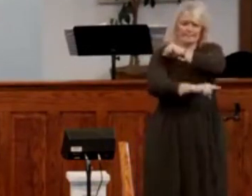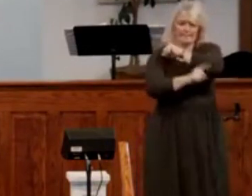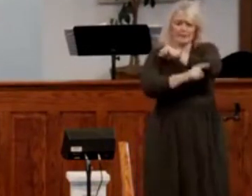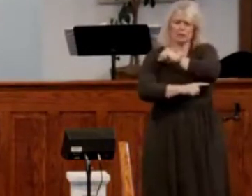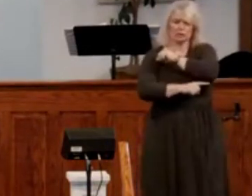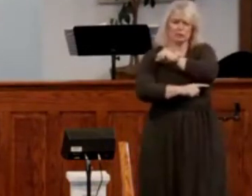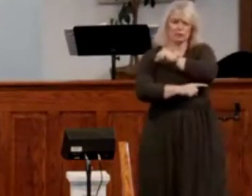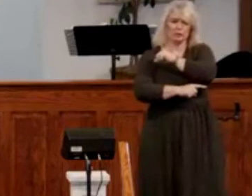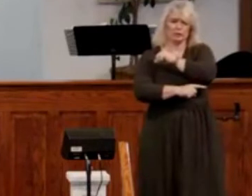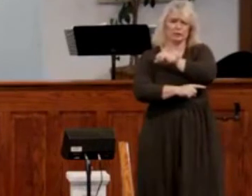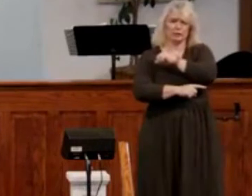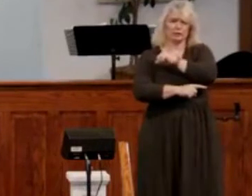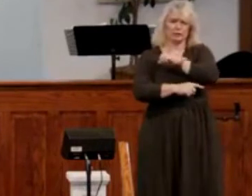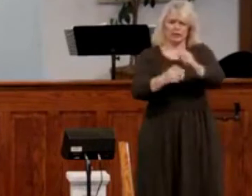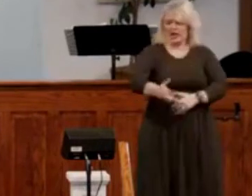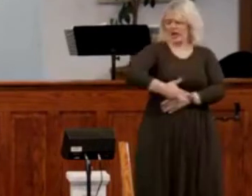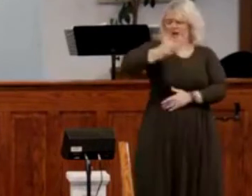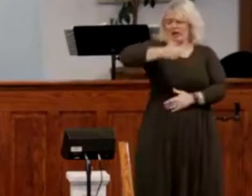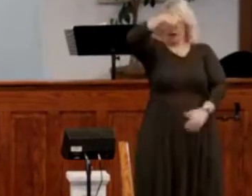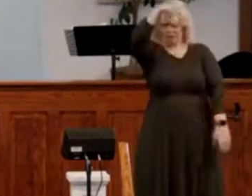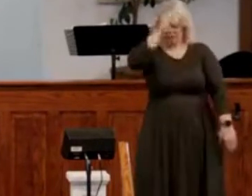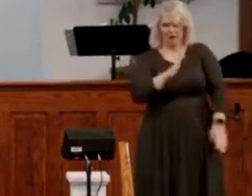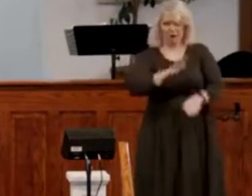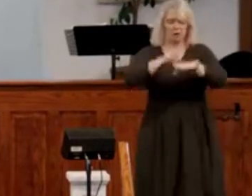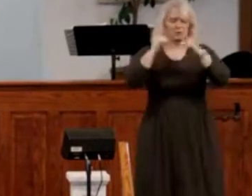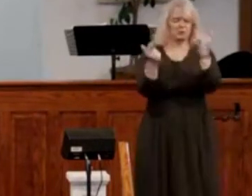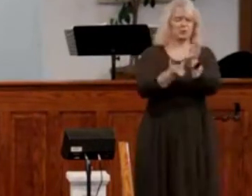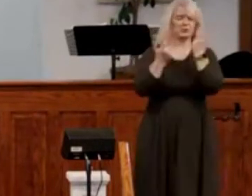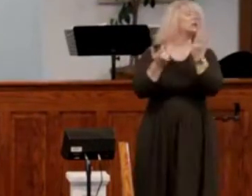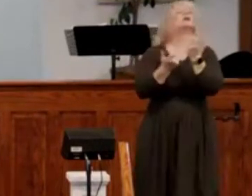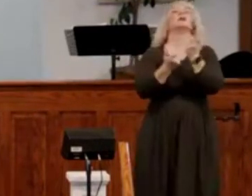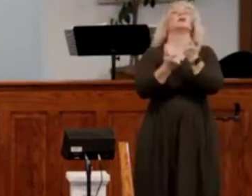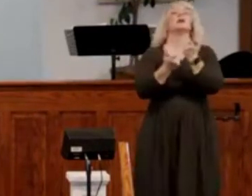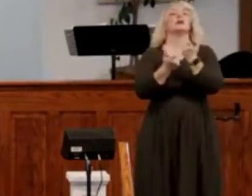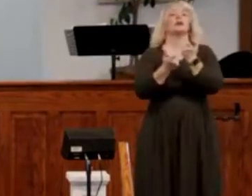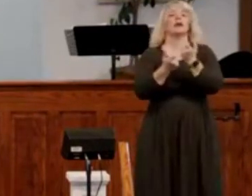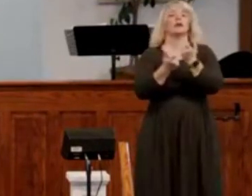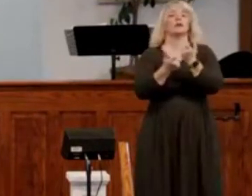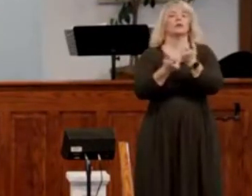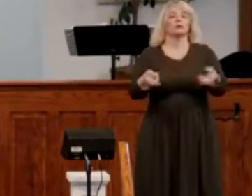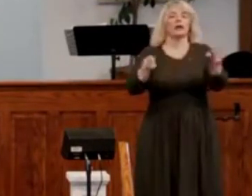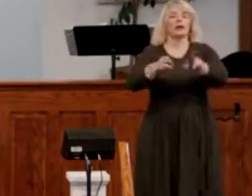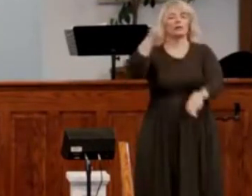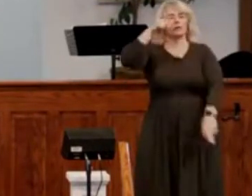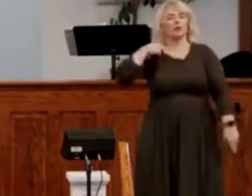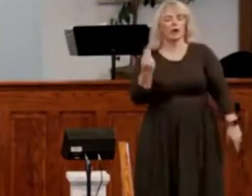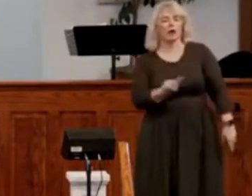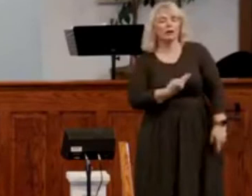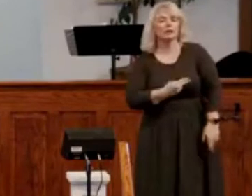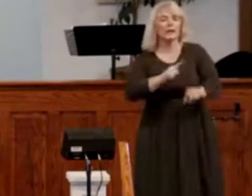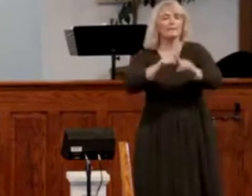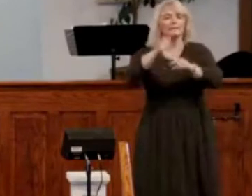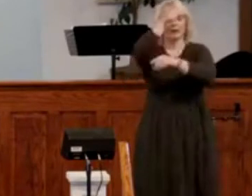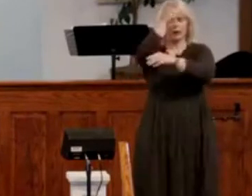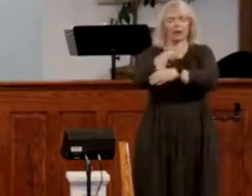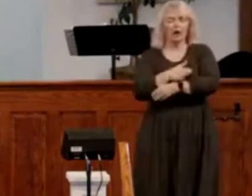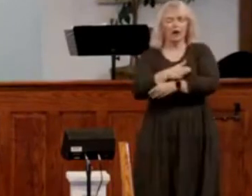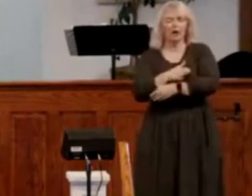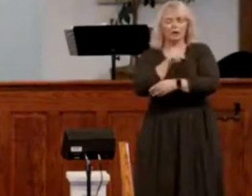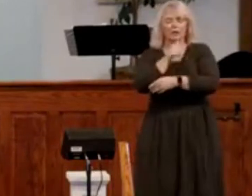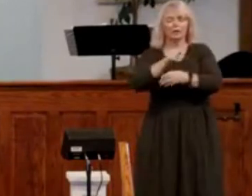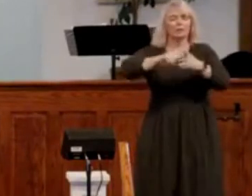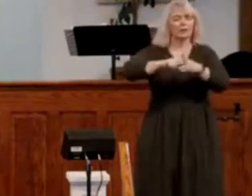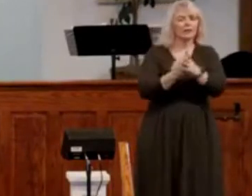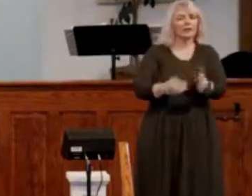wrath. The wrath of God upon sin was due to come to us. But God did not just start